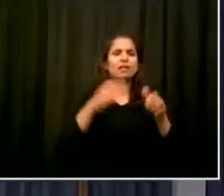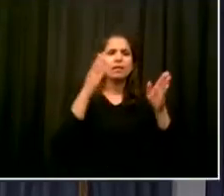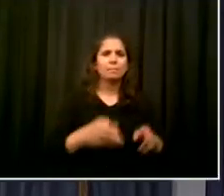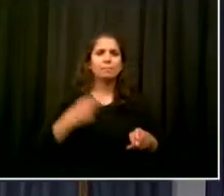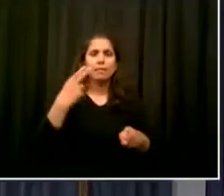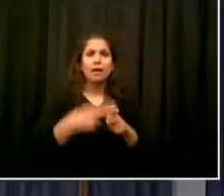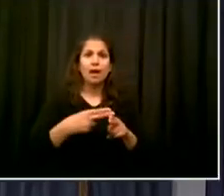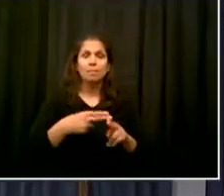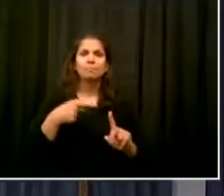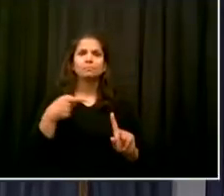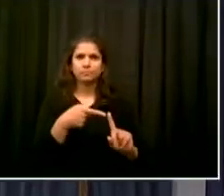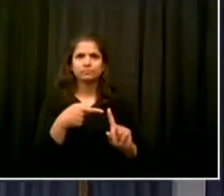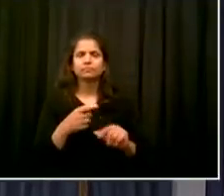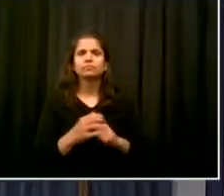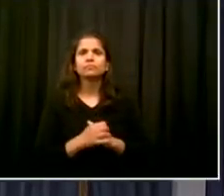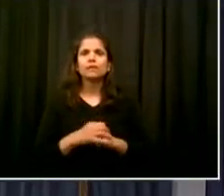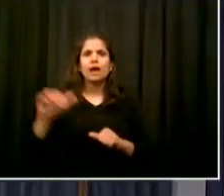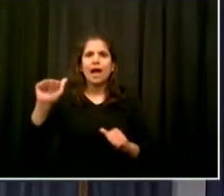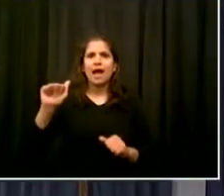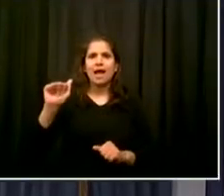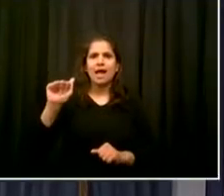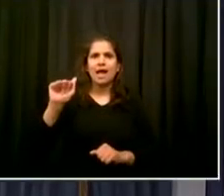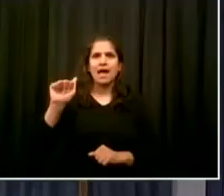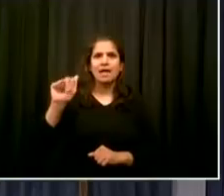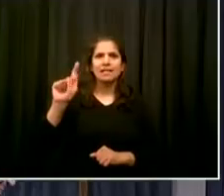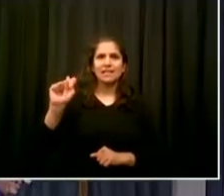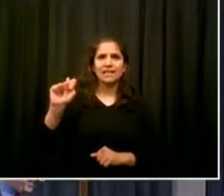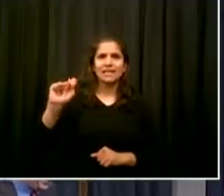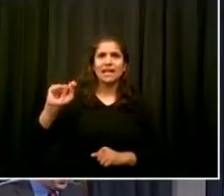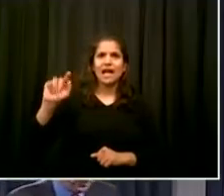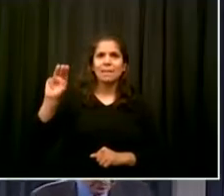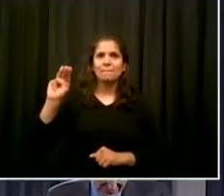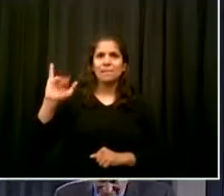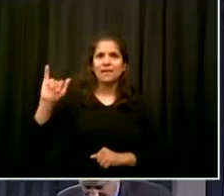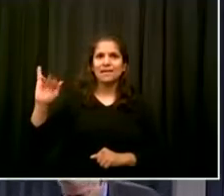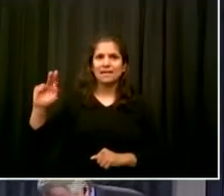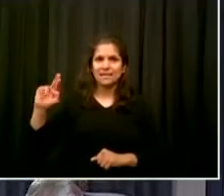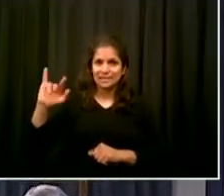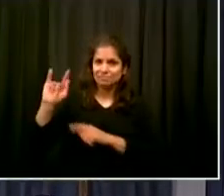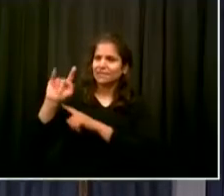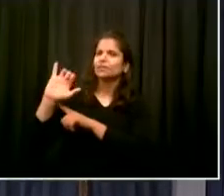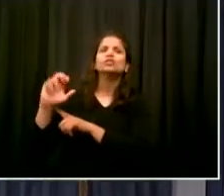Now I'll do it right. Sir, there we go. Thank you.